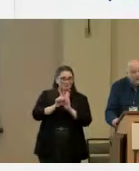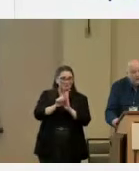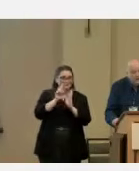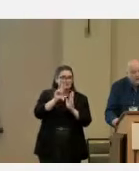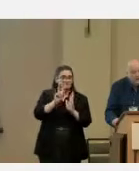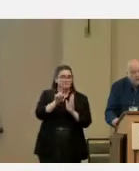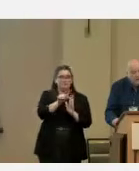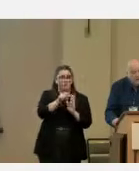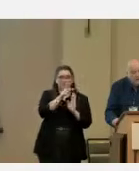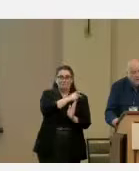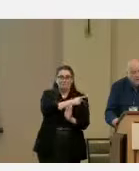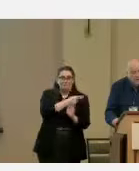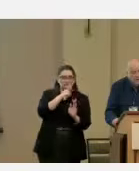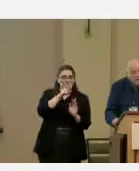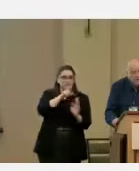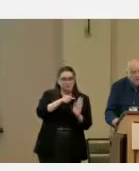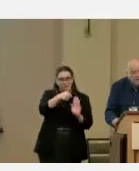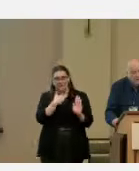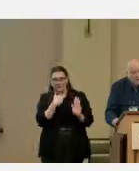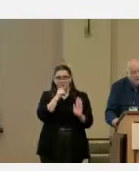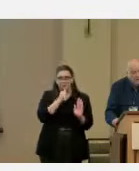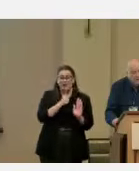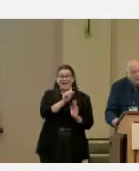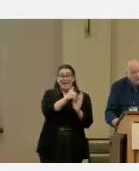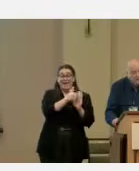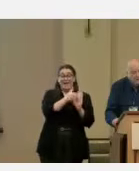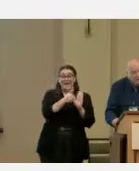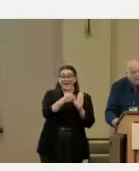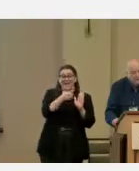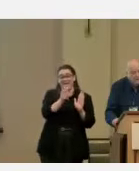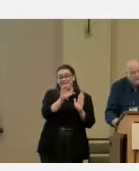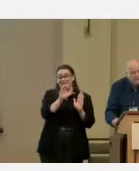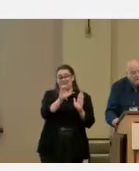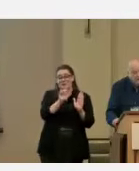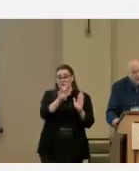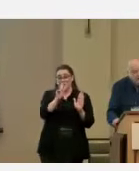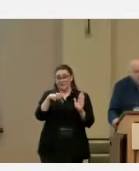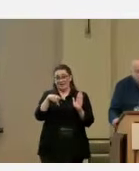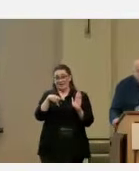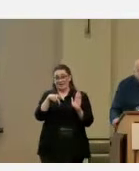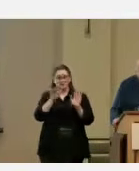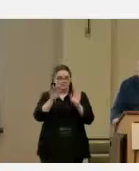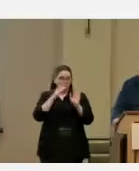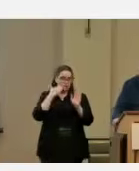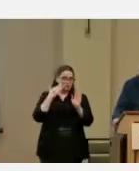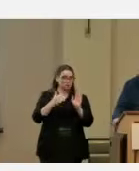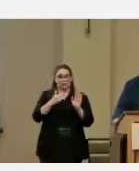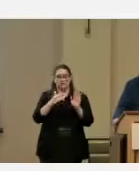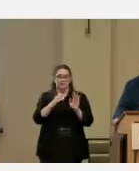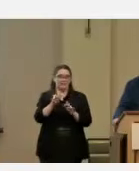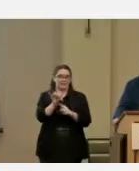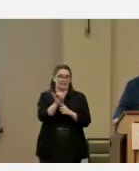patients. And anti-CARP is a very good antibody